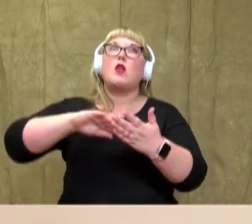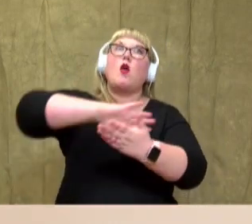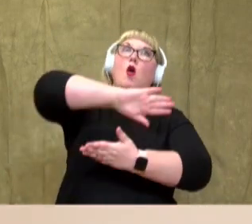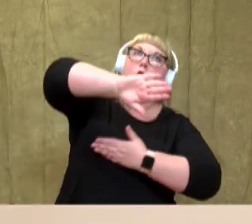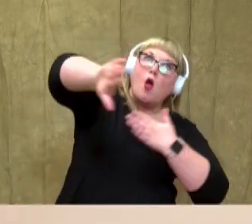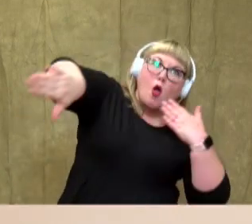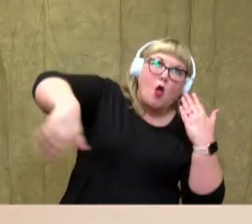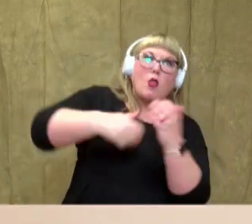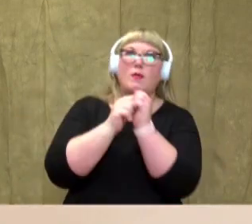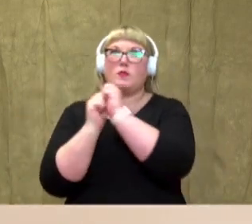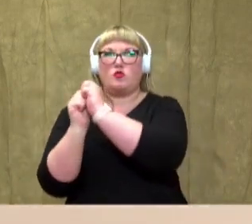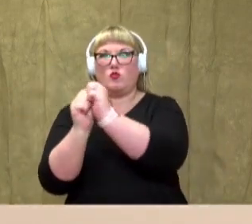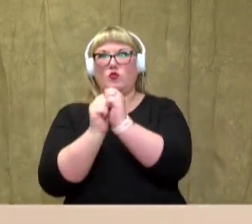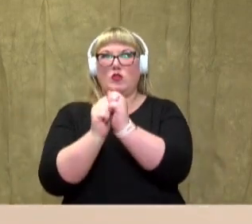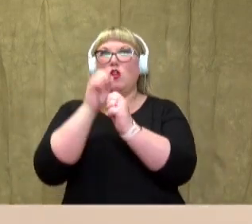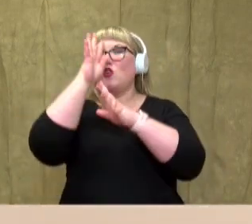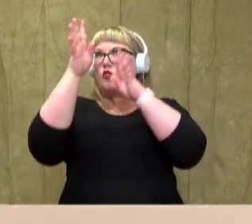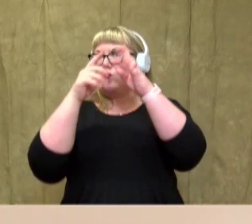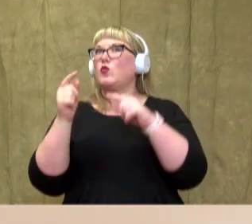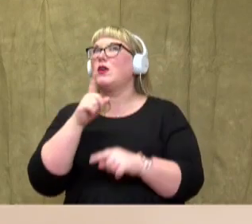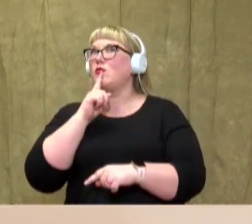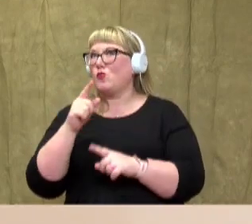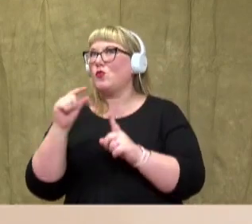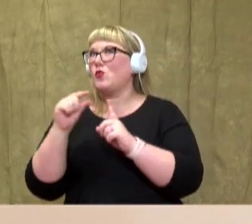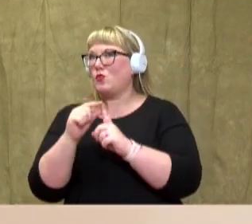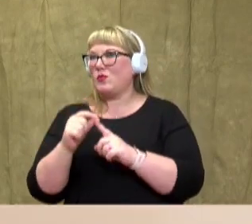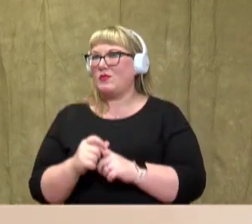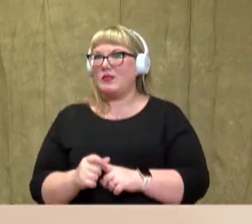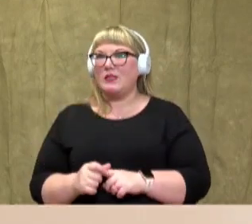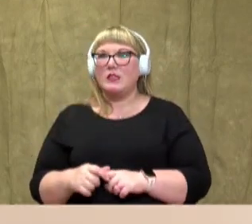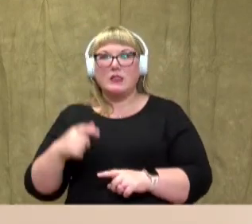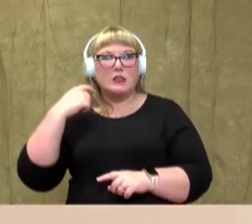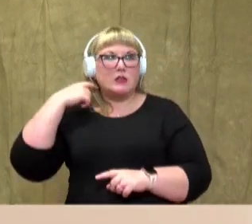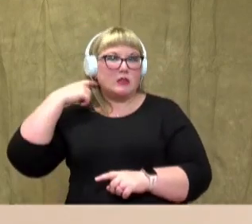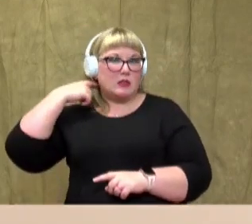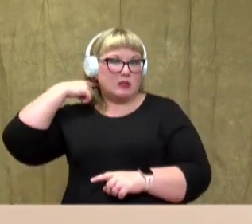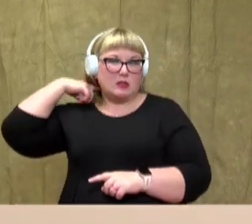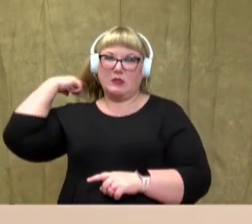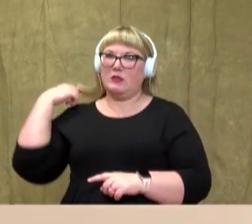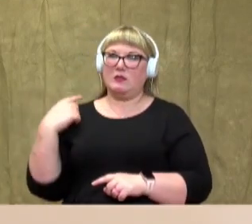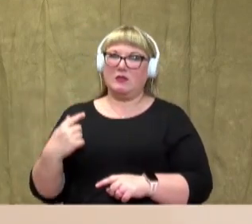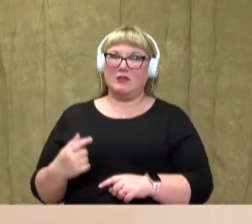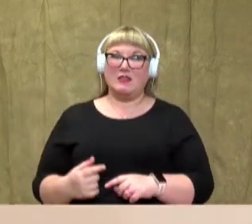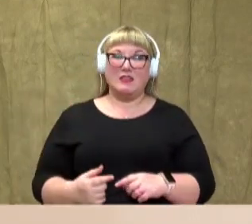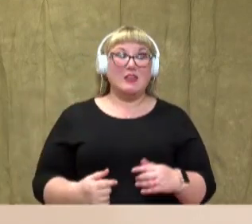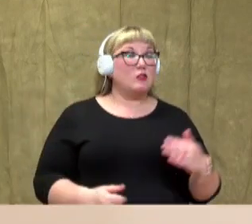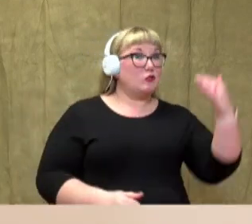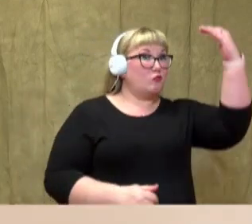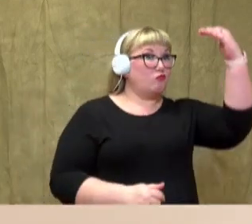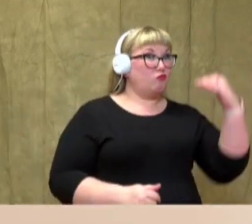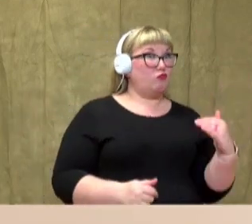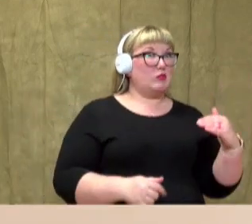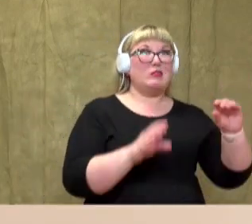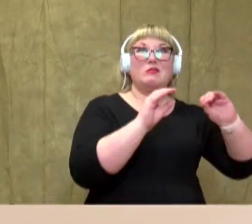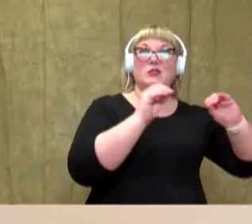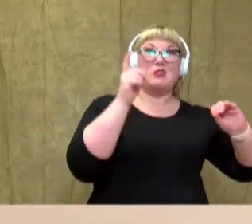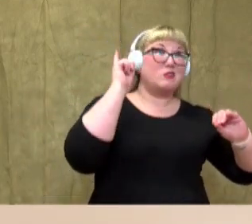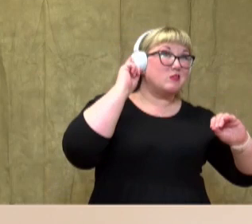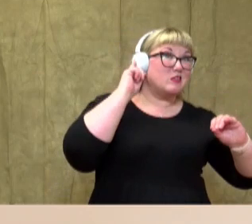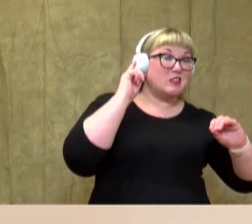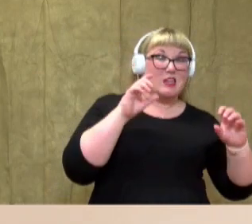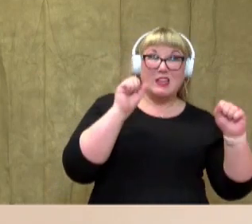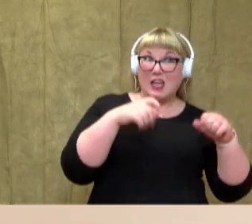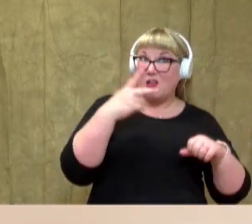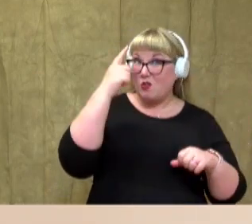whole and real word. So let's check and look at our chocolate chips, friends. Here we don't have a sound. Can you possibly think